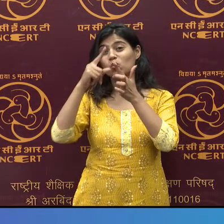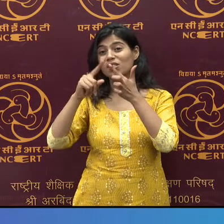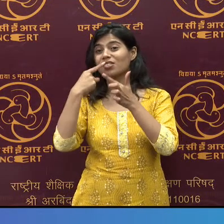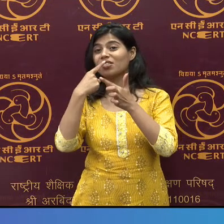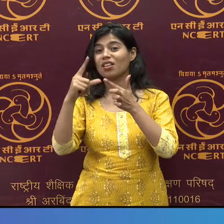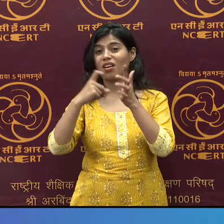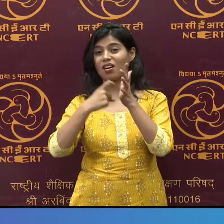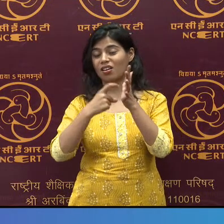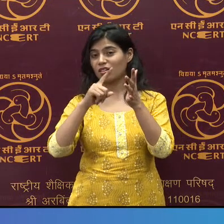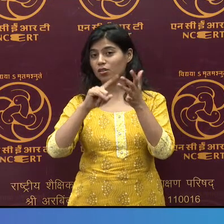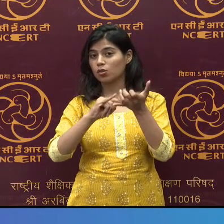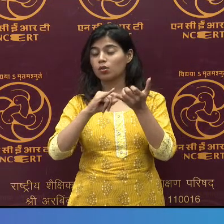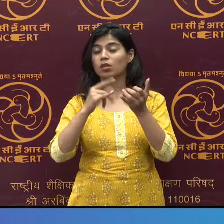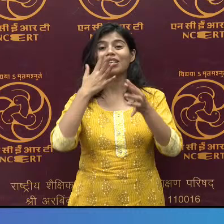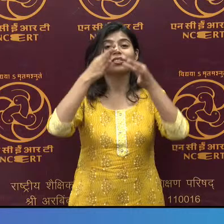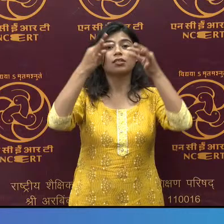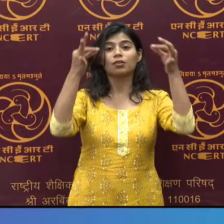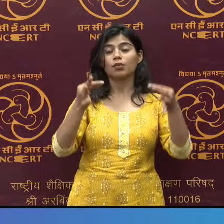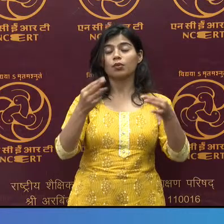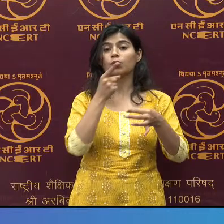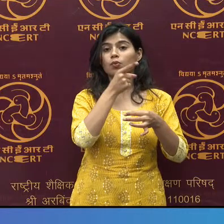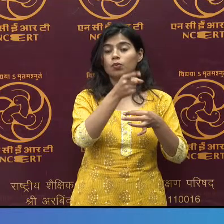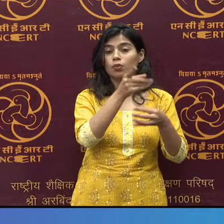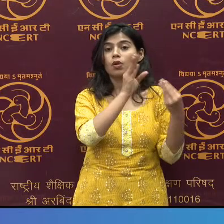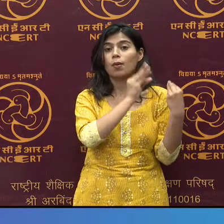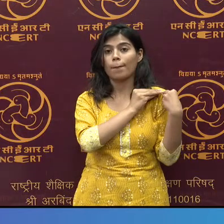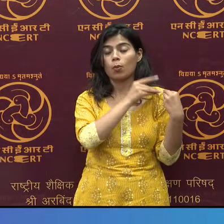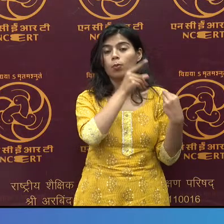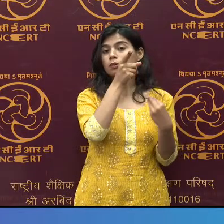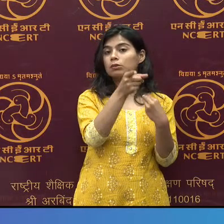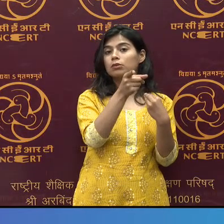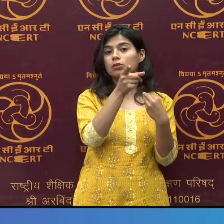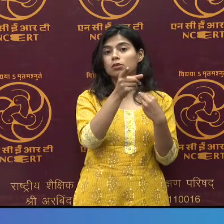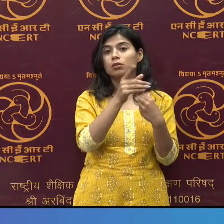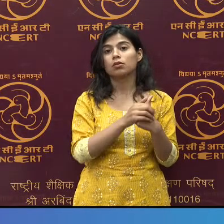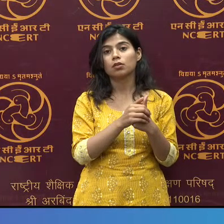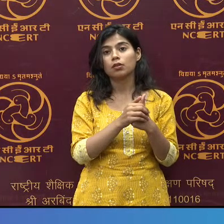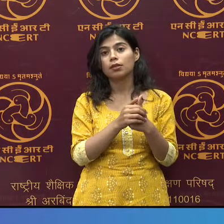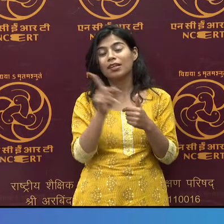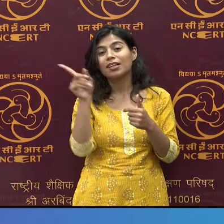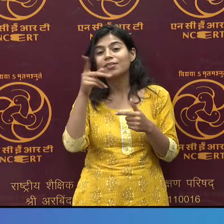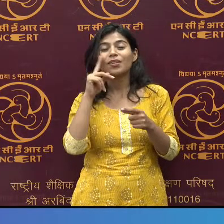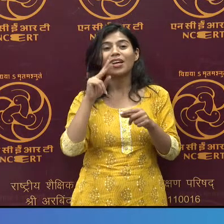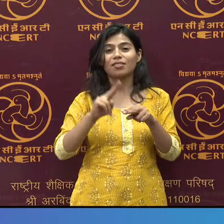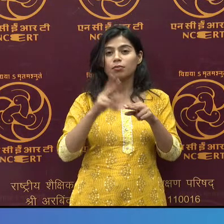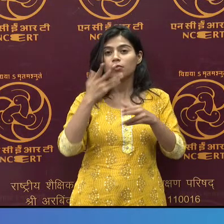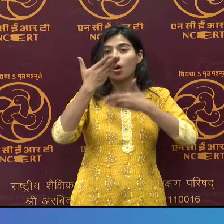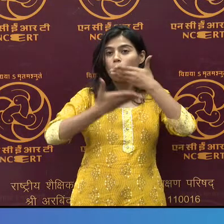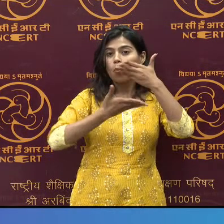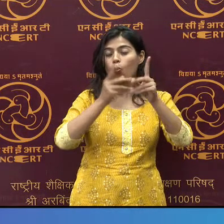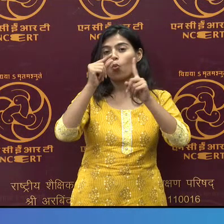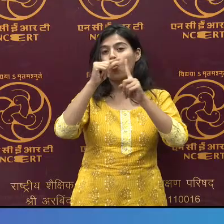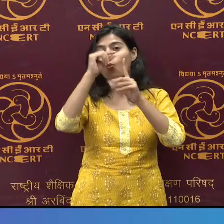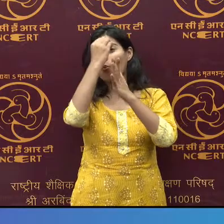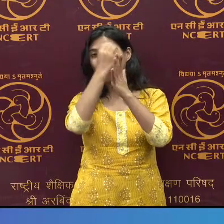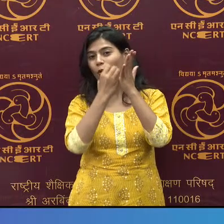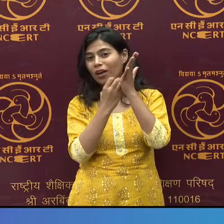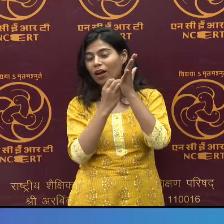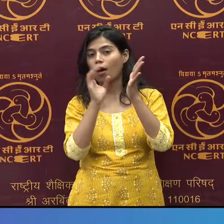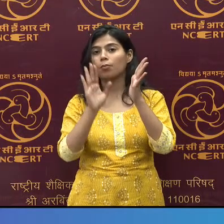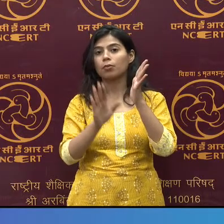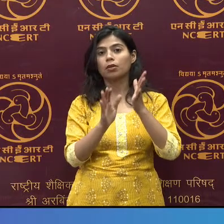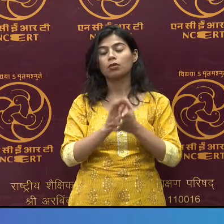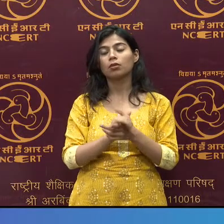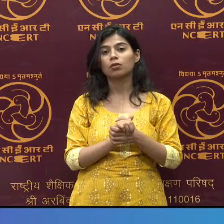to these institutes is assigned the task of filling the unpopular coaching programs with more students